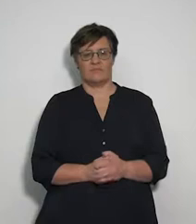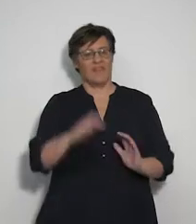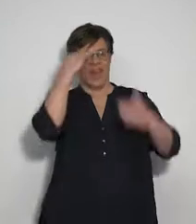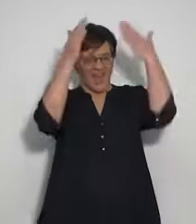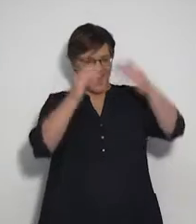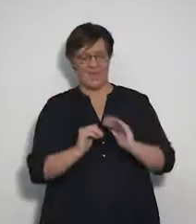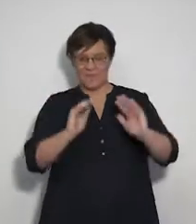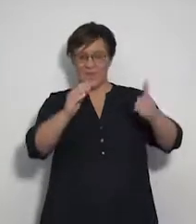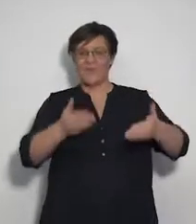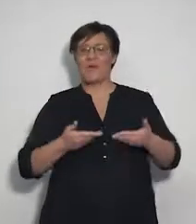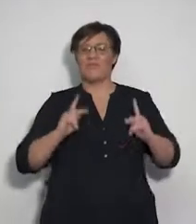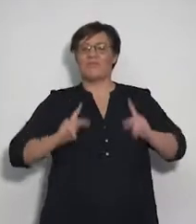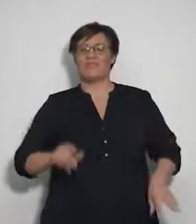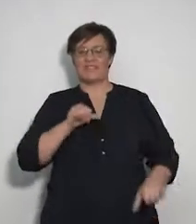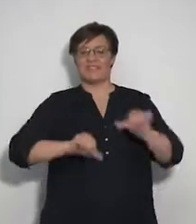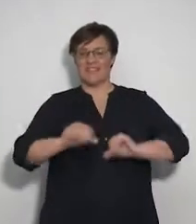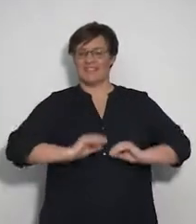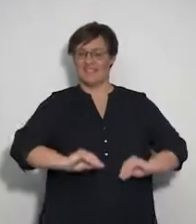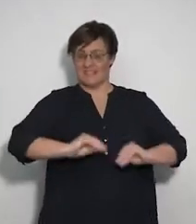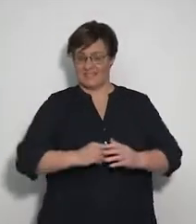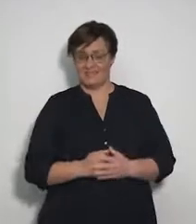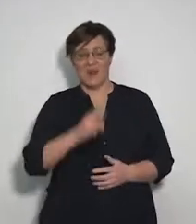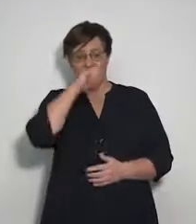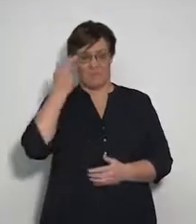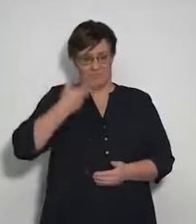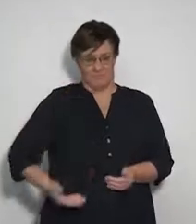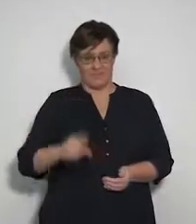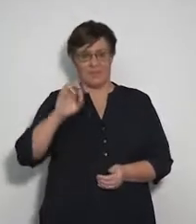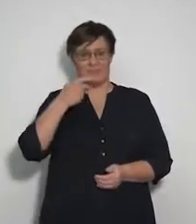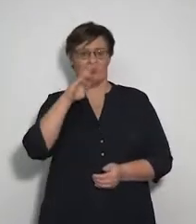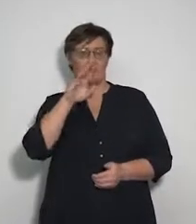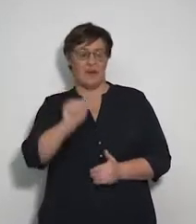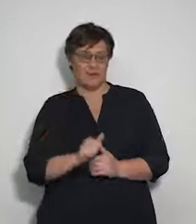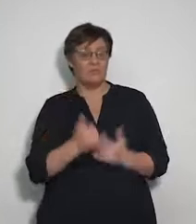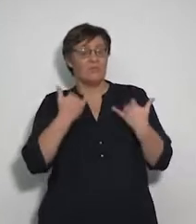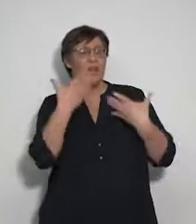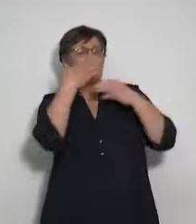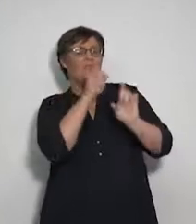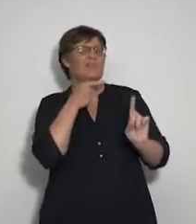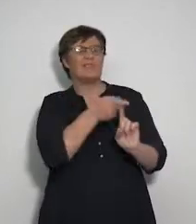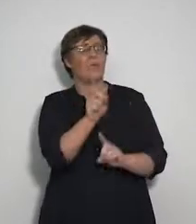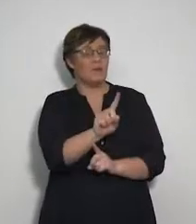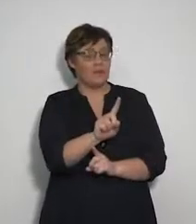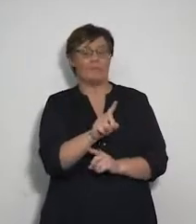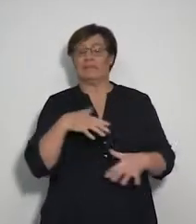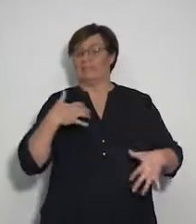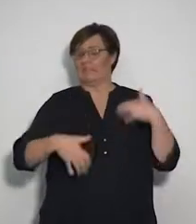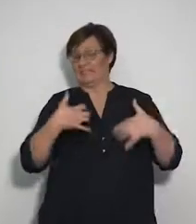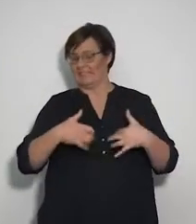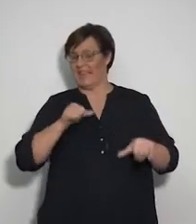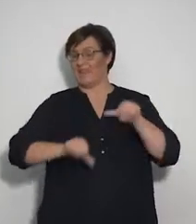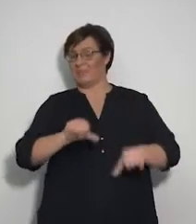Hello and welcome to our physical sciences session. My name is Temba. Today we are focusing our attention on a very exciting part